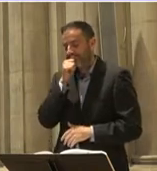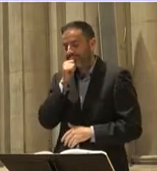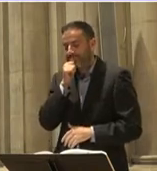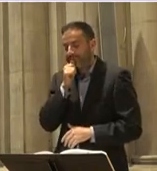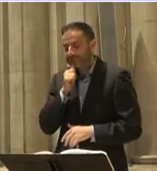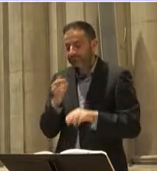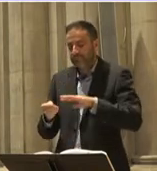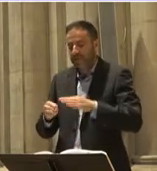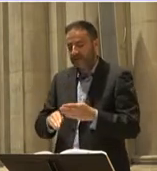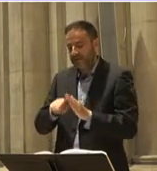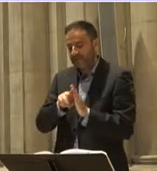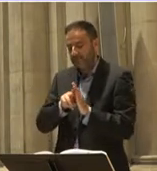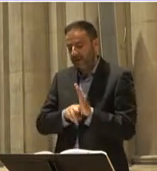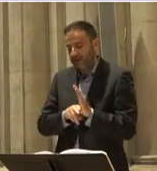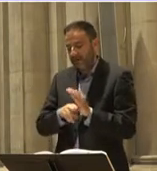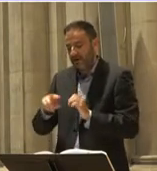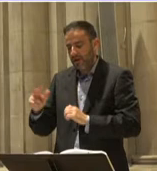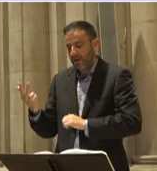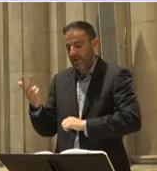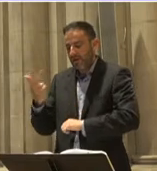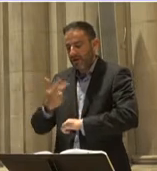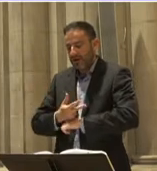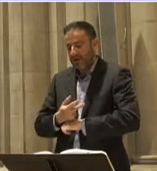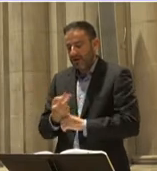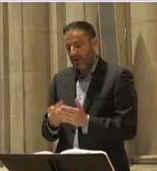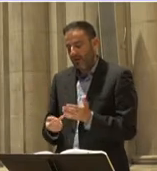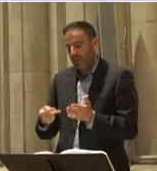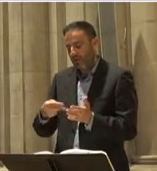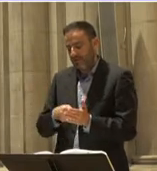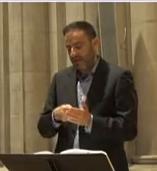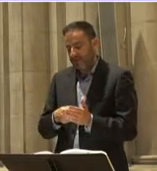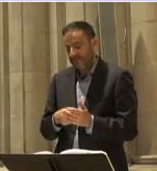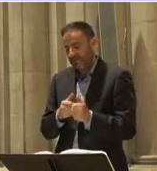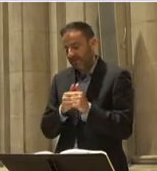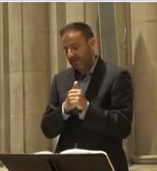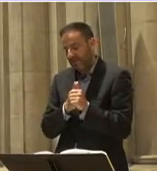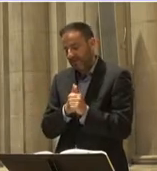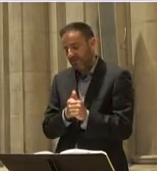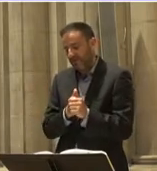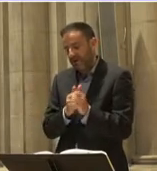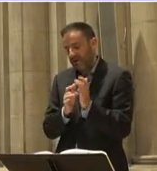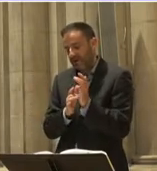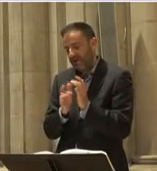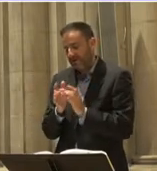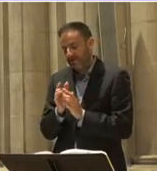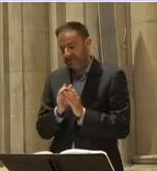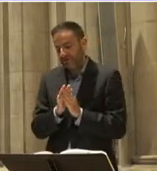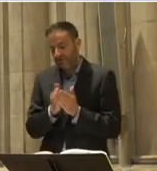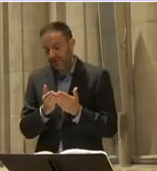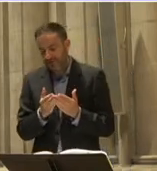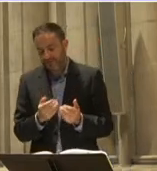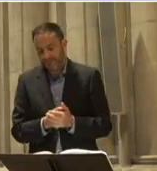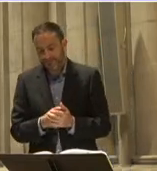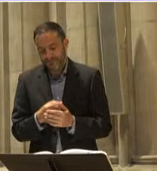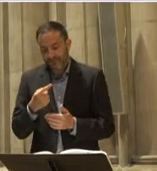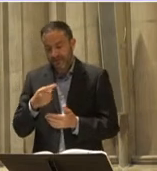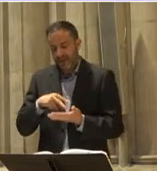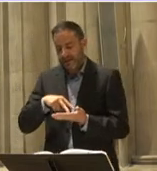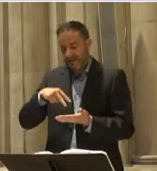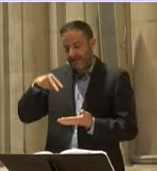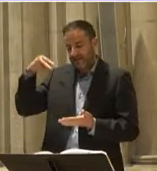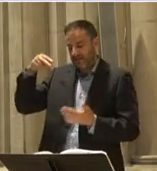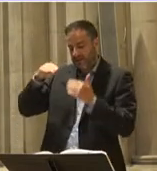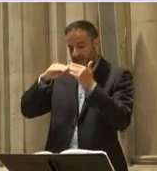suffered death and was buried. On the third day, he rose again in accordance with the scriptures.